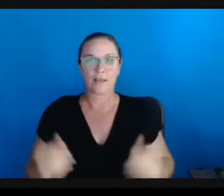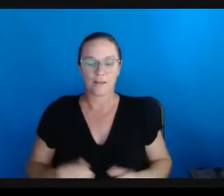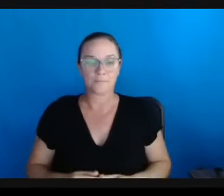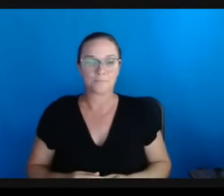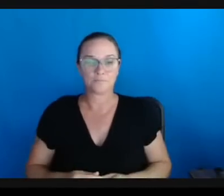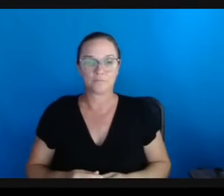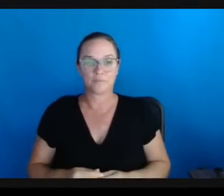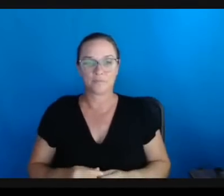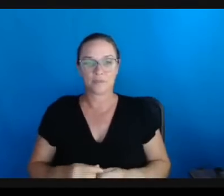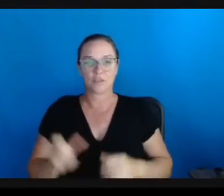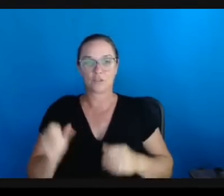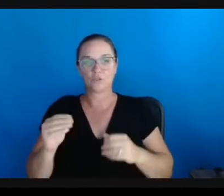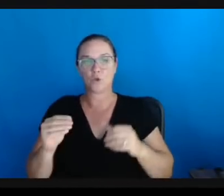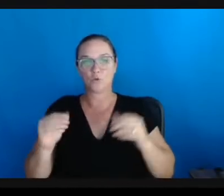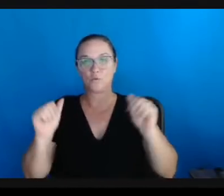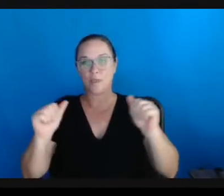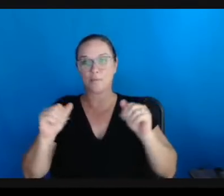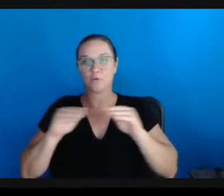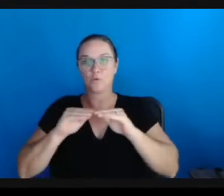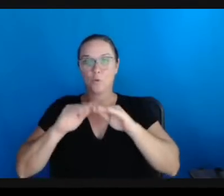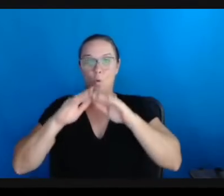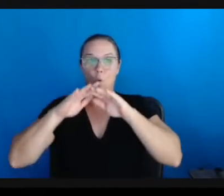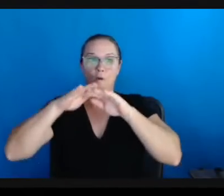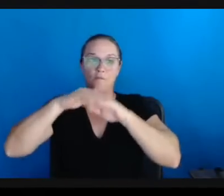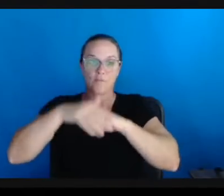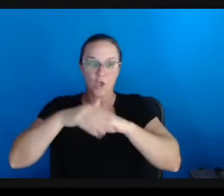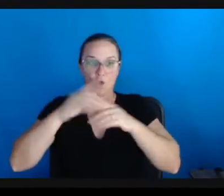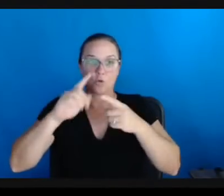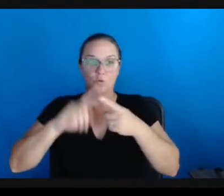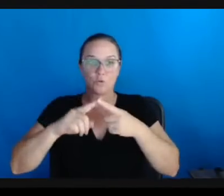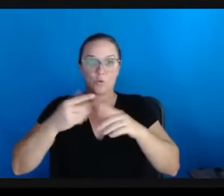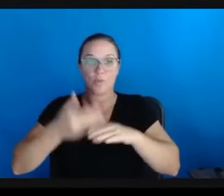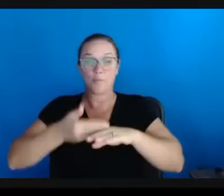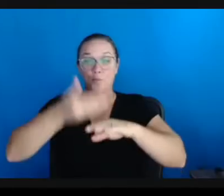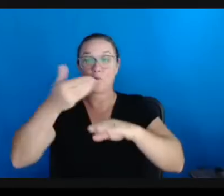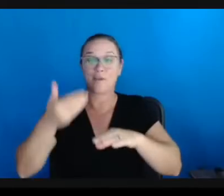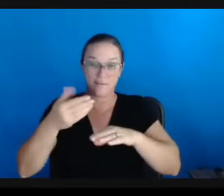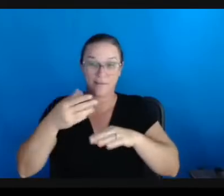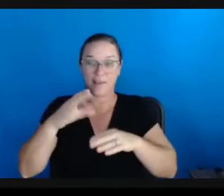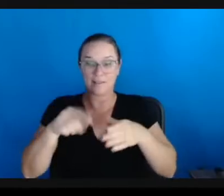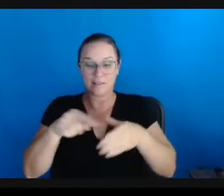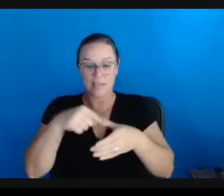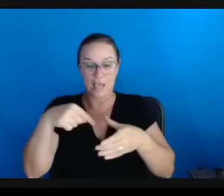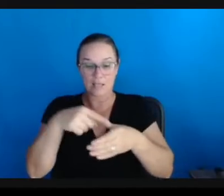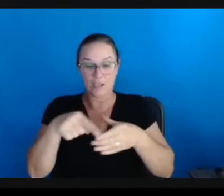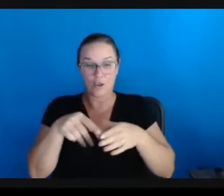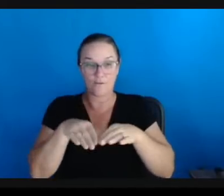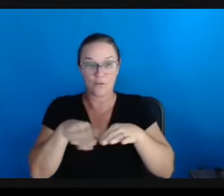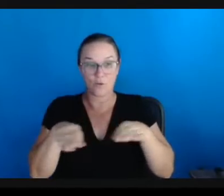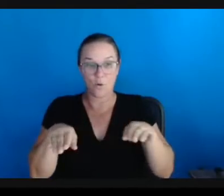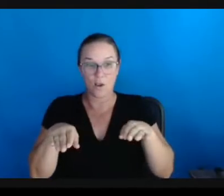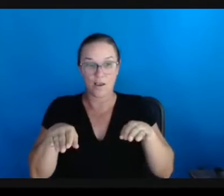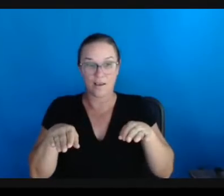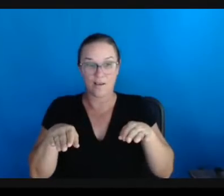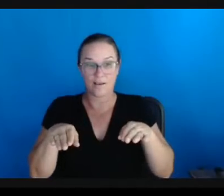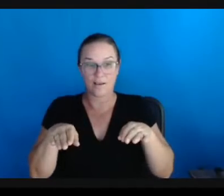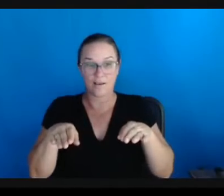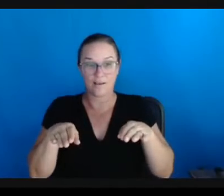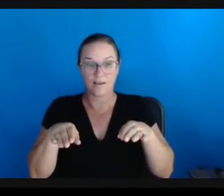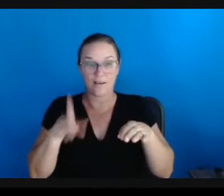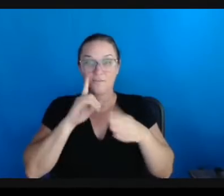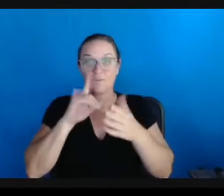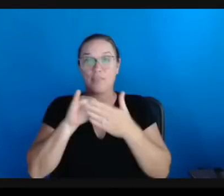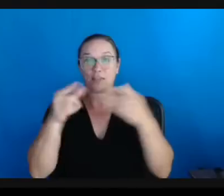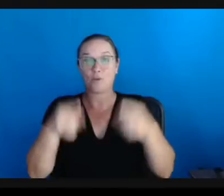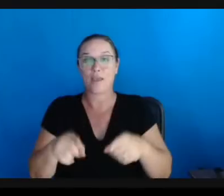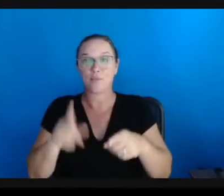pit to overflow onto the previous caldera floor, which is not even filling the whole caldera. For that to happen, you'd have to fill it